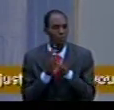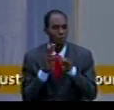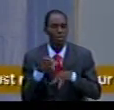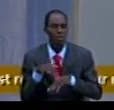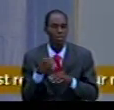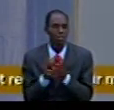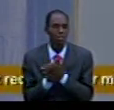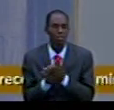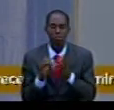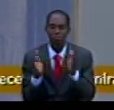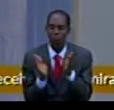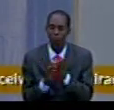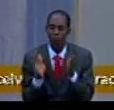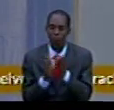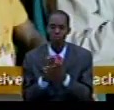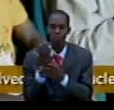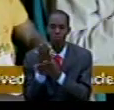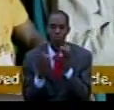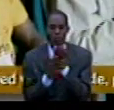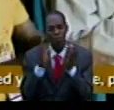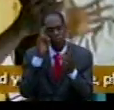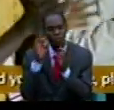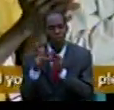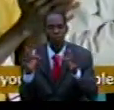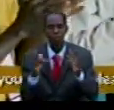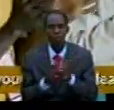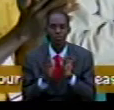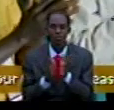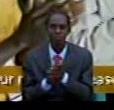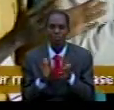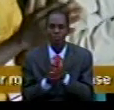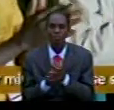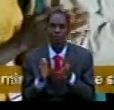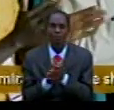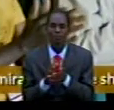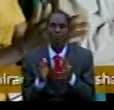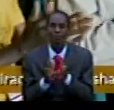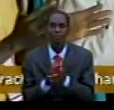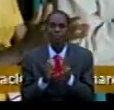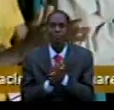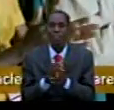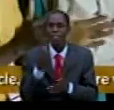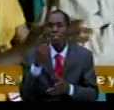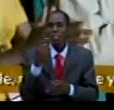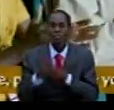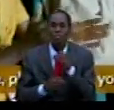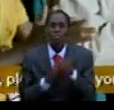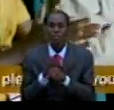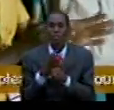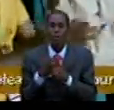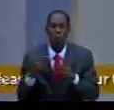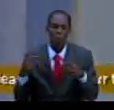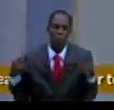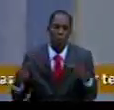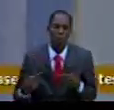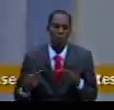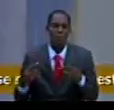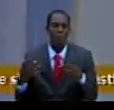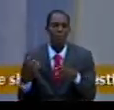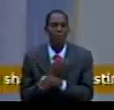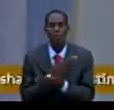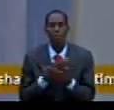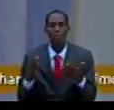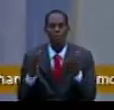hands together for Jesus. 11 years of agony gone.